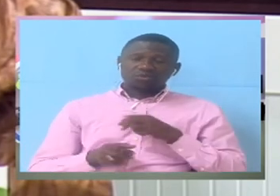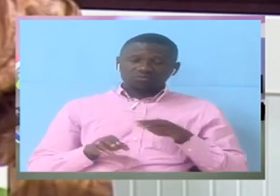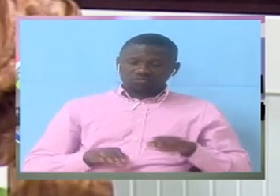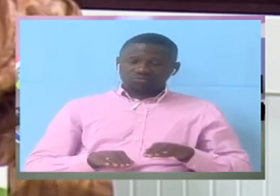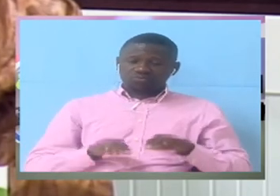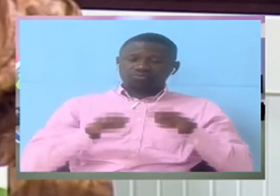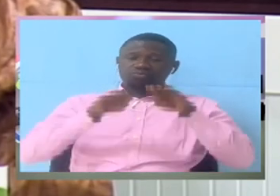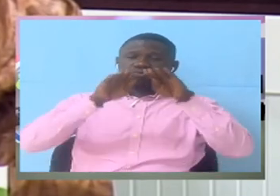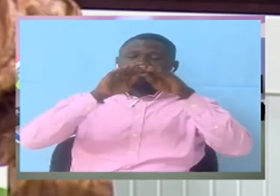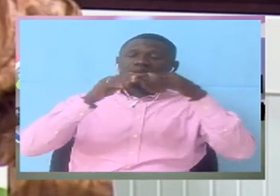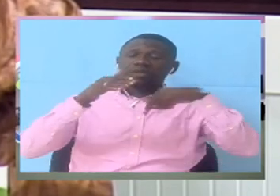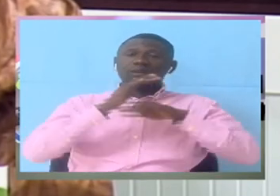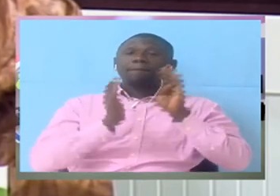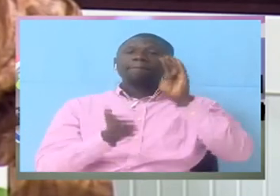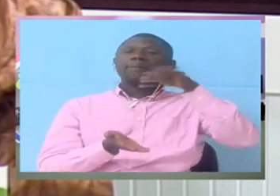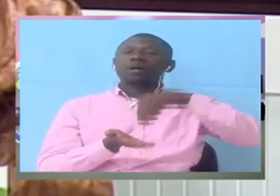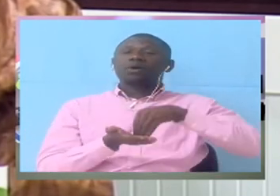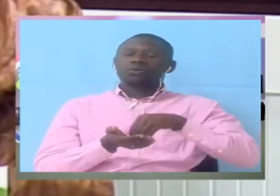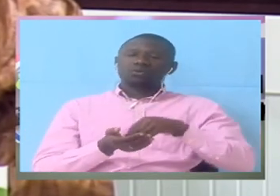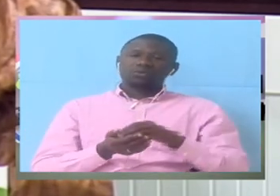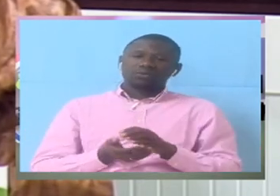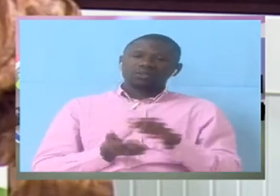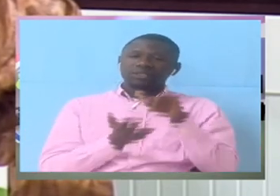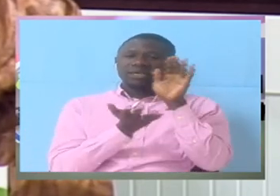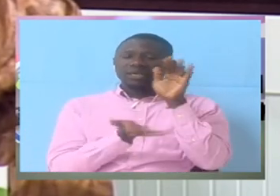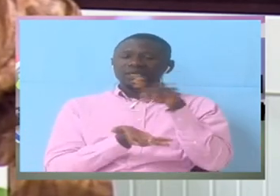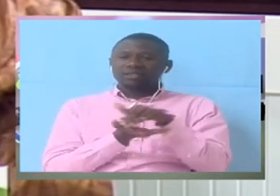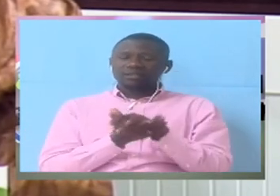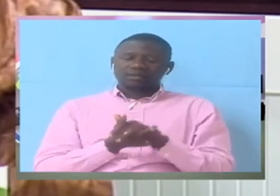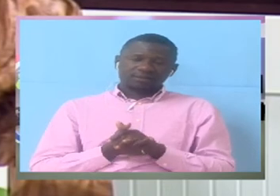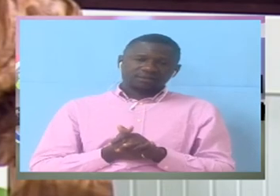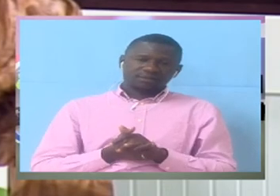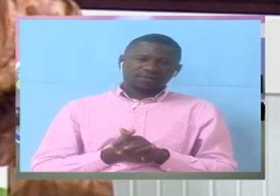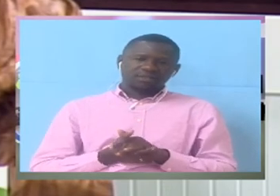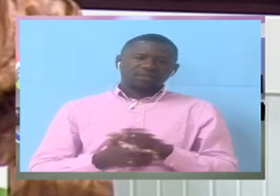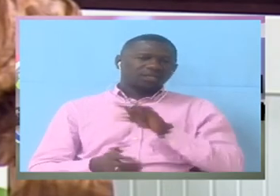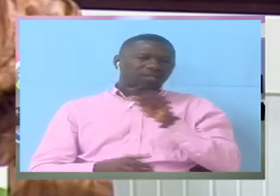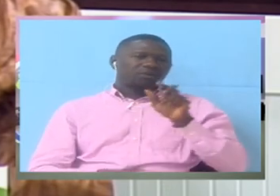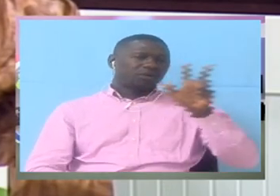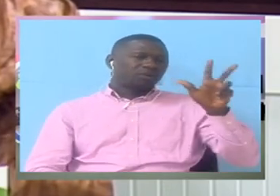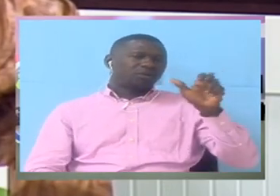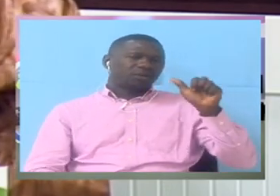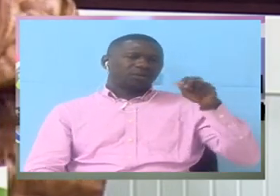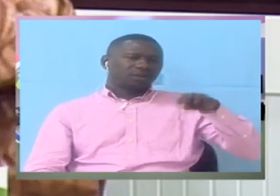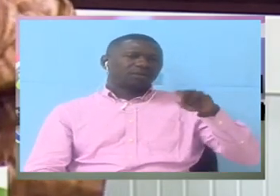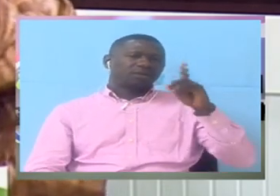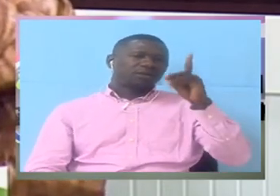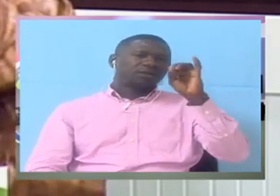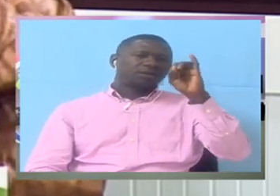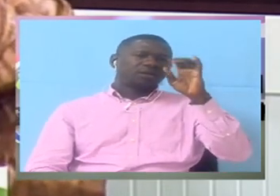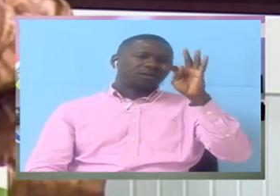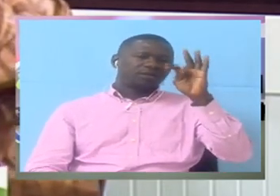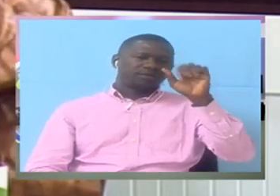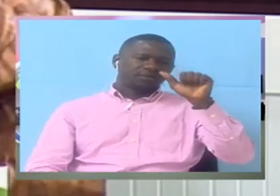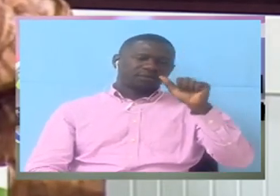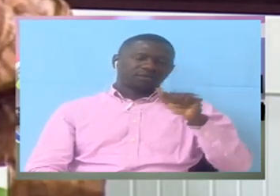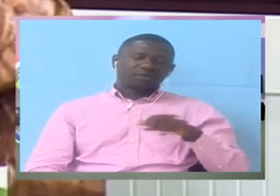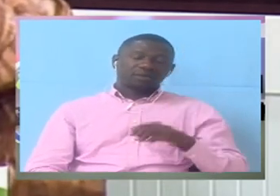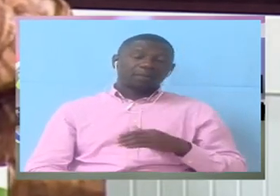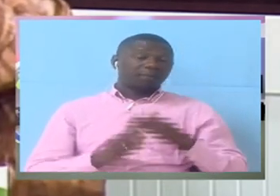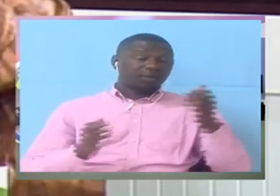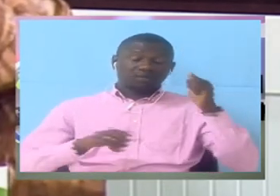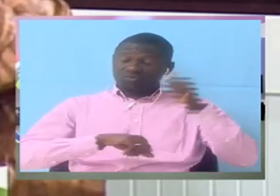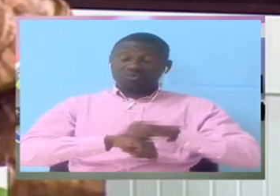We did our childhood together with him in Bakau Kashika. One if Oh, wonderful. He too was a big